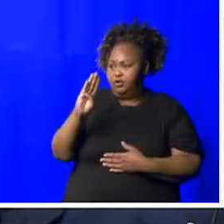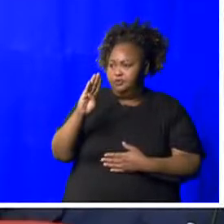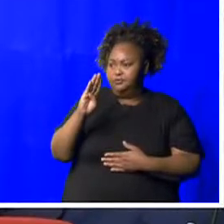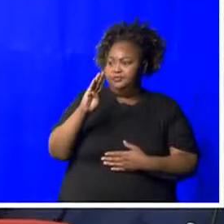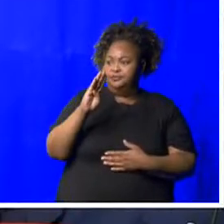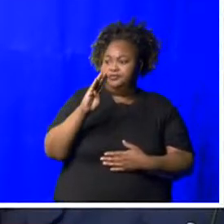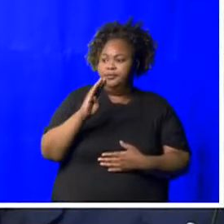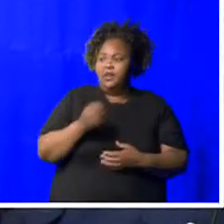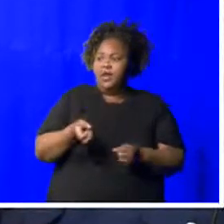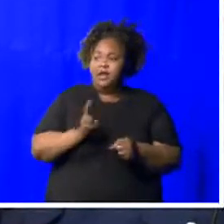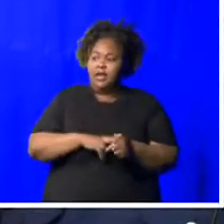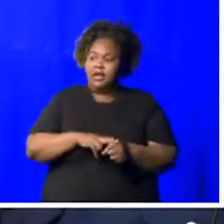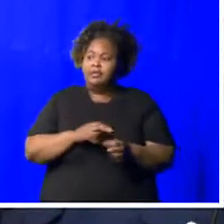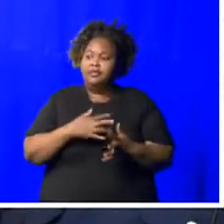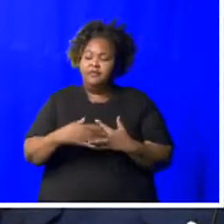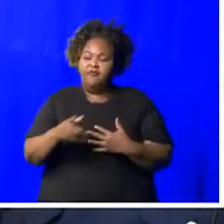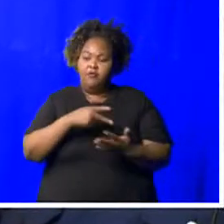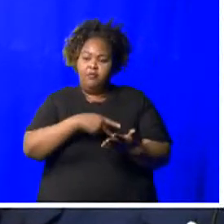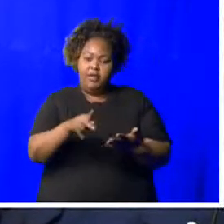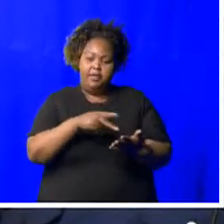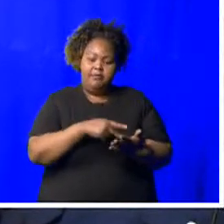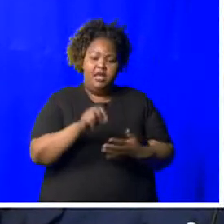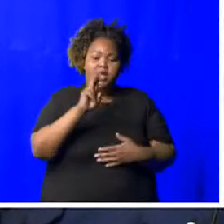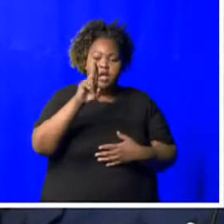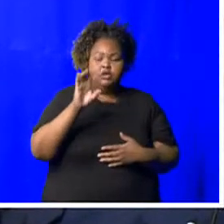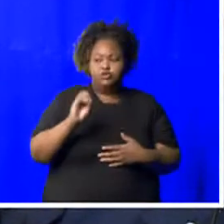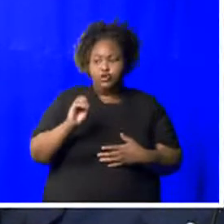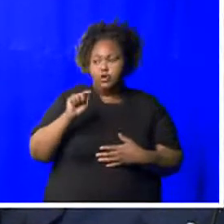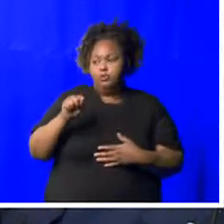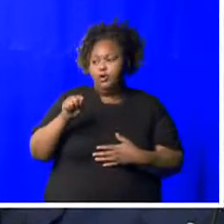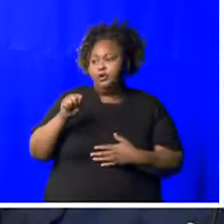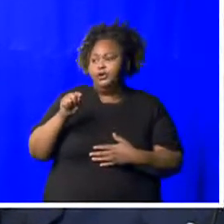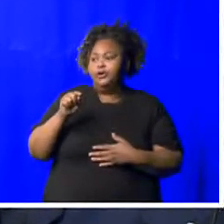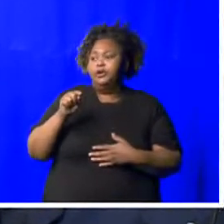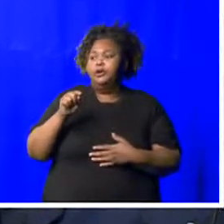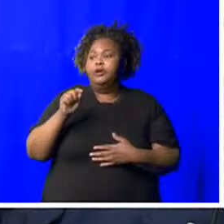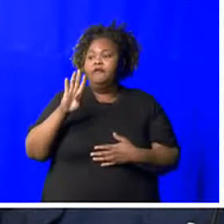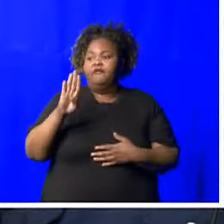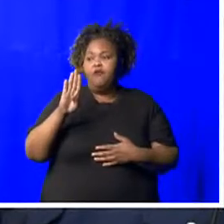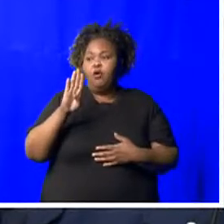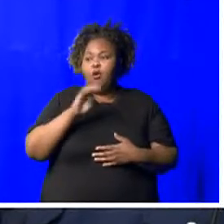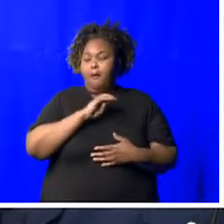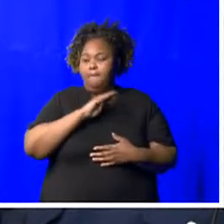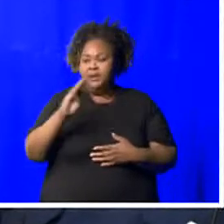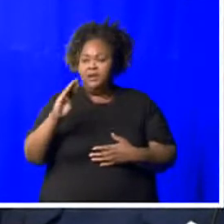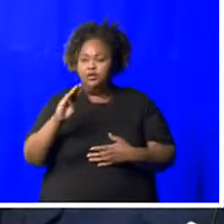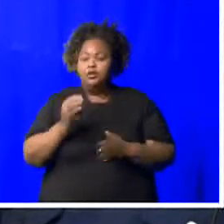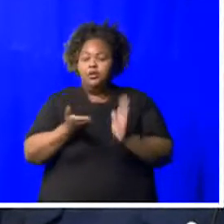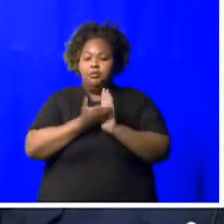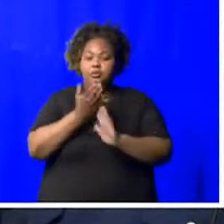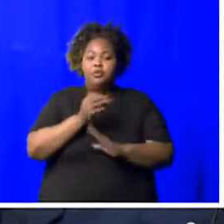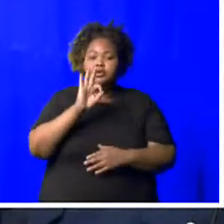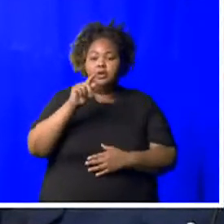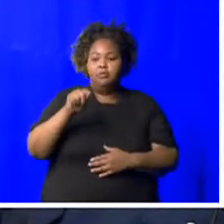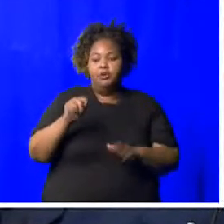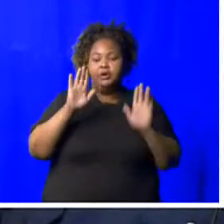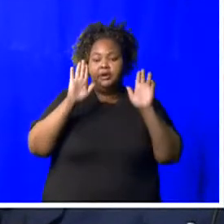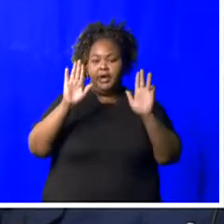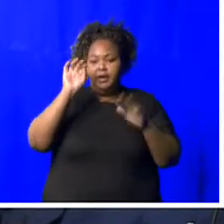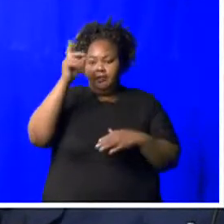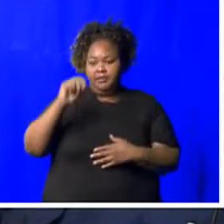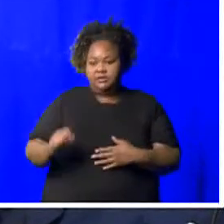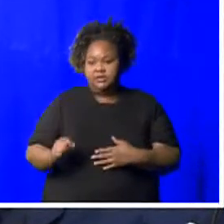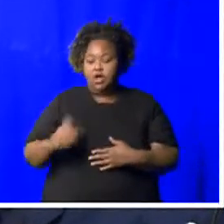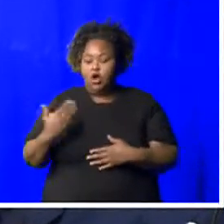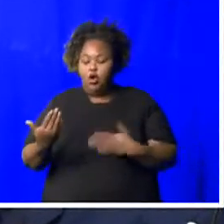recurrent expenditure is set to be 20.24 billion emalangeni, an increase of 9.3% compared to the previous